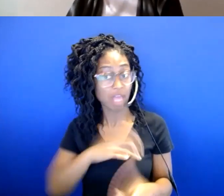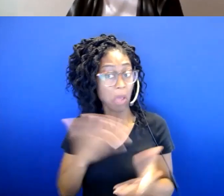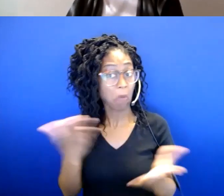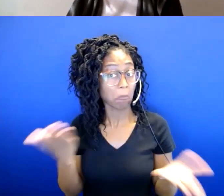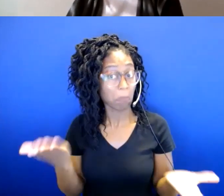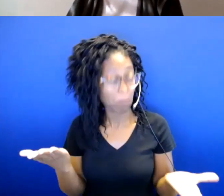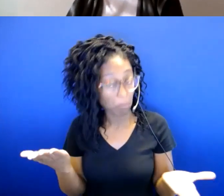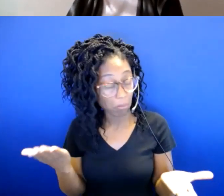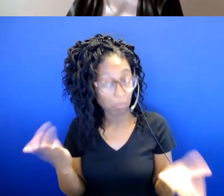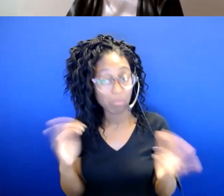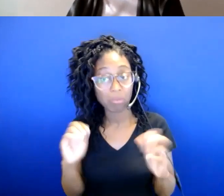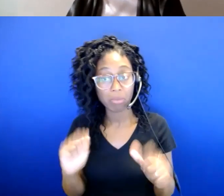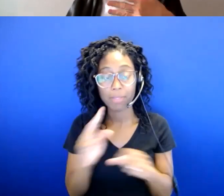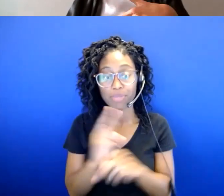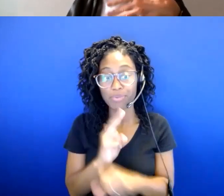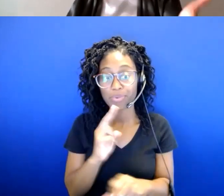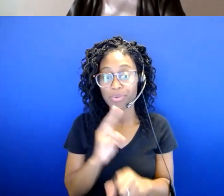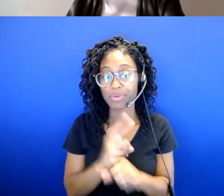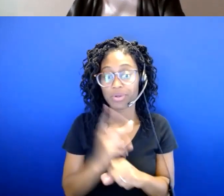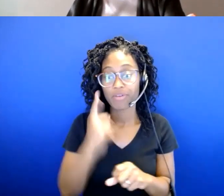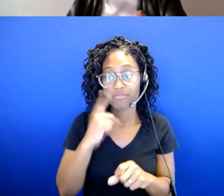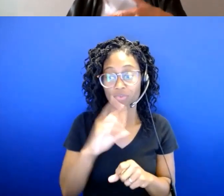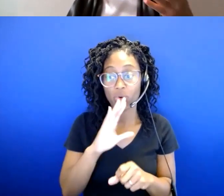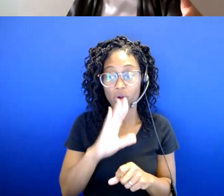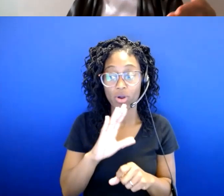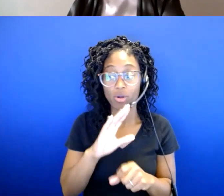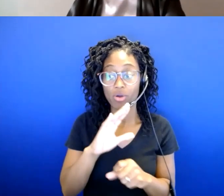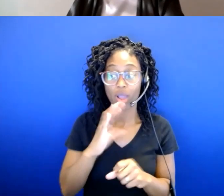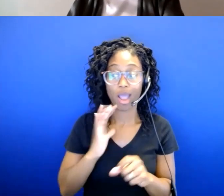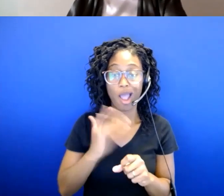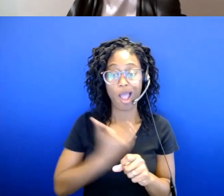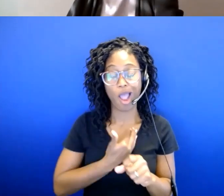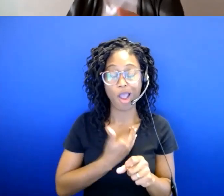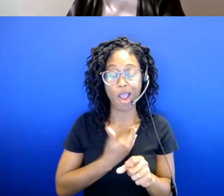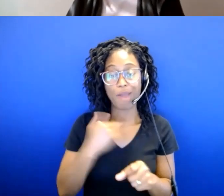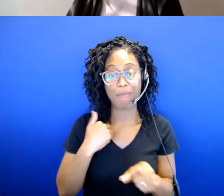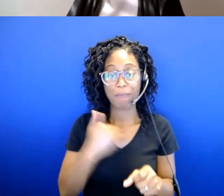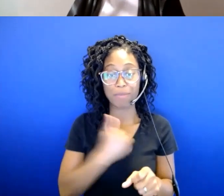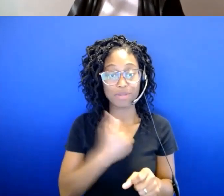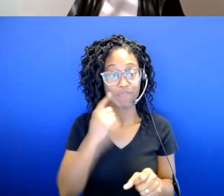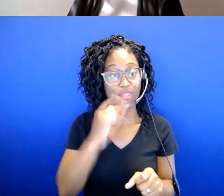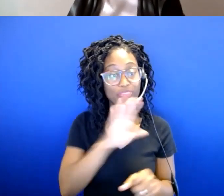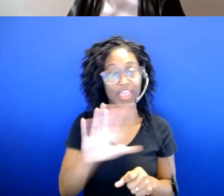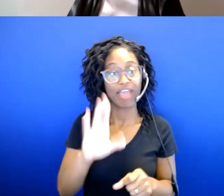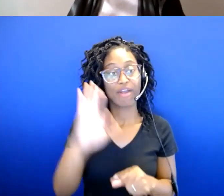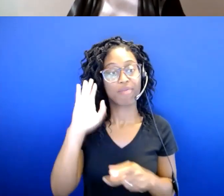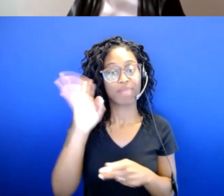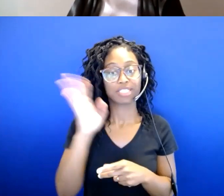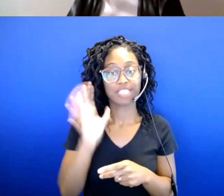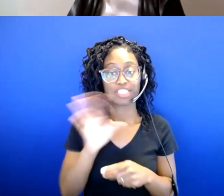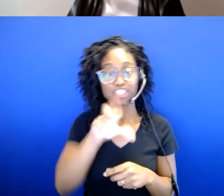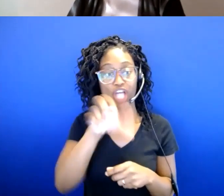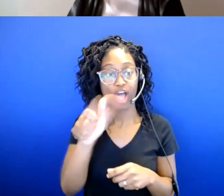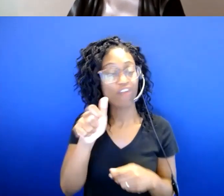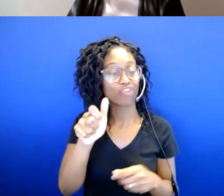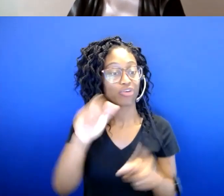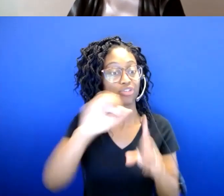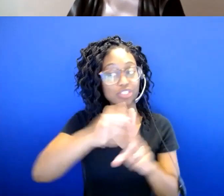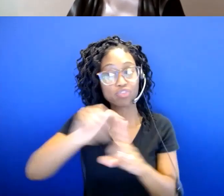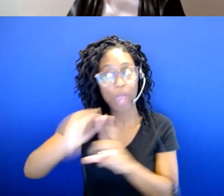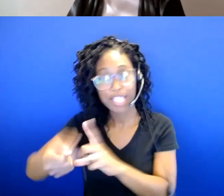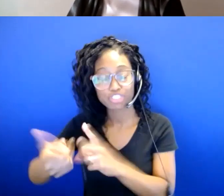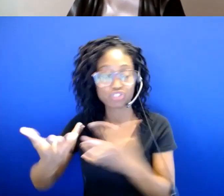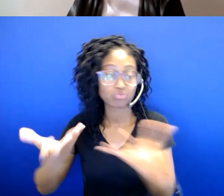used for members in other forms of presentations and other contexts. And we could work out